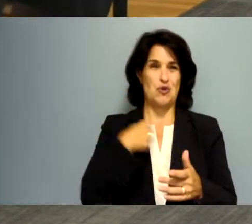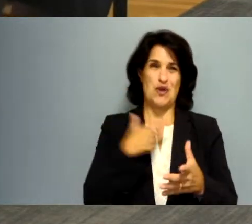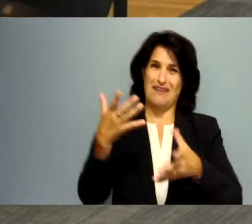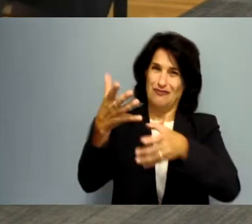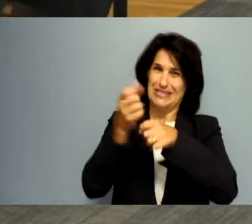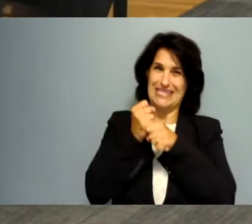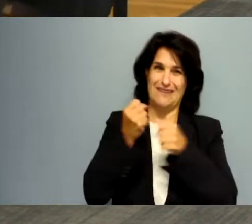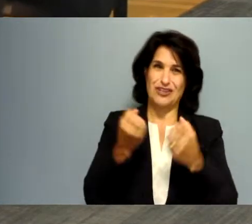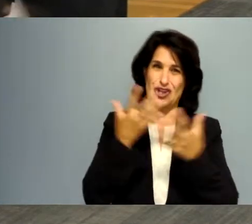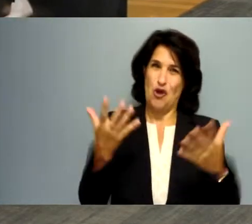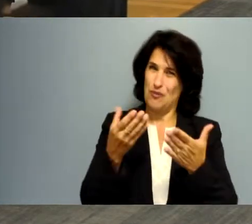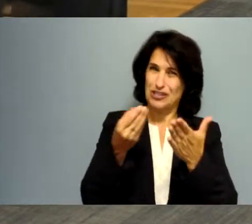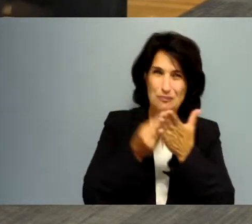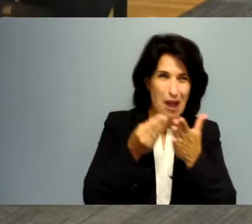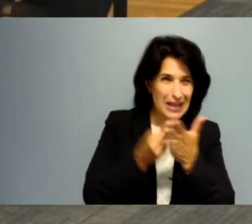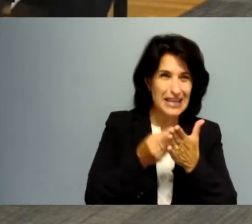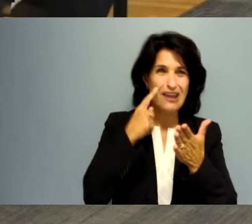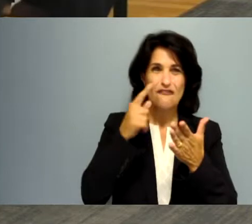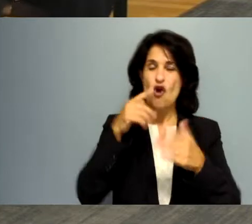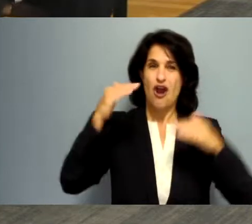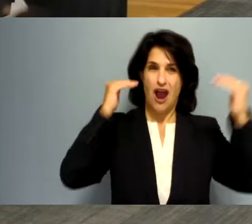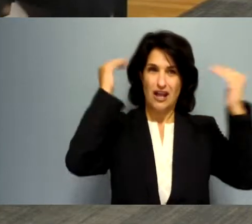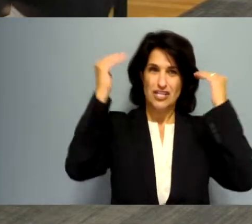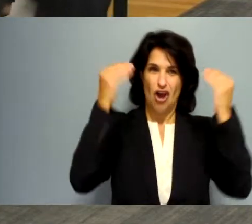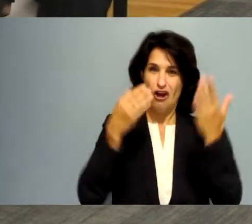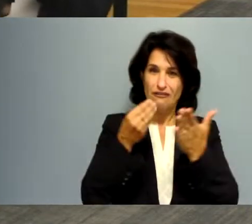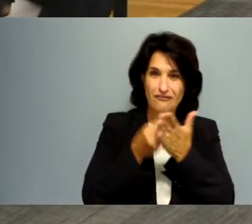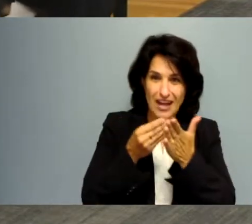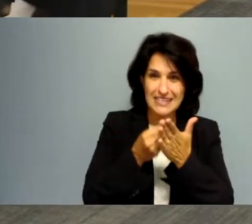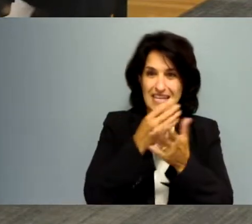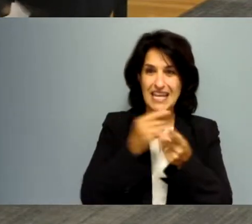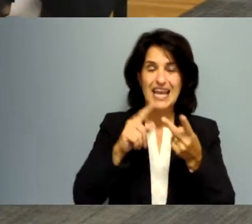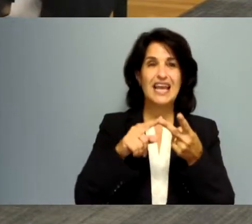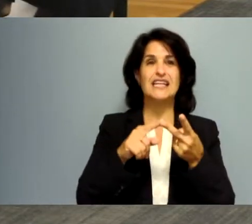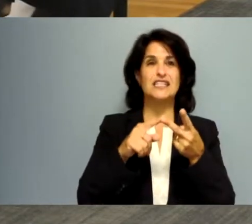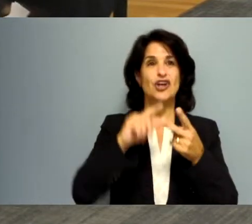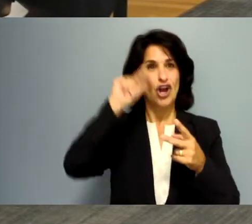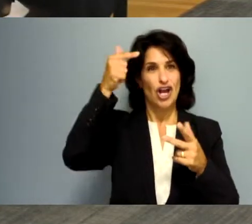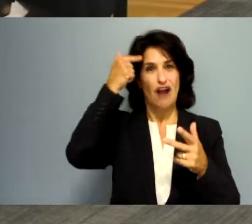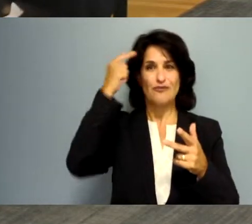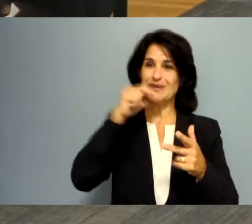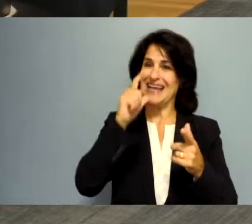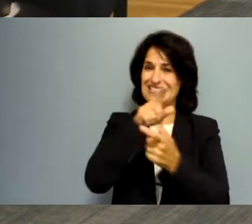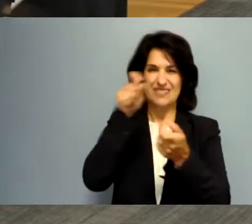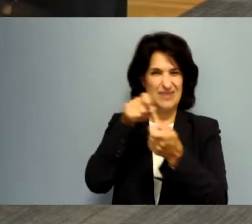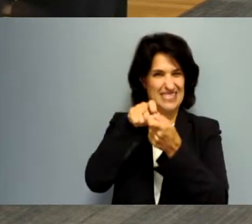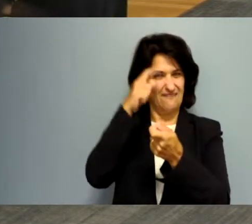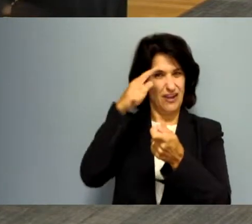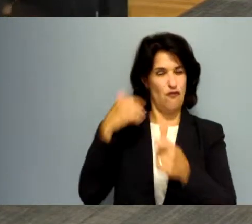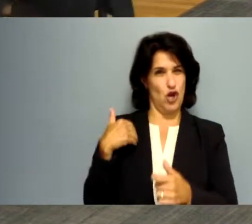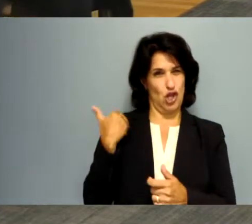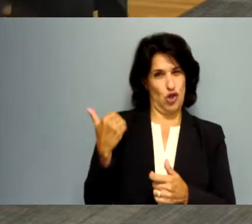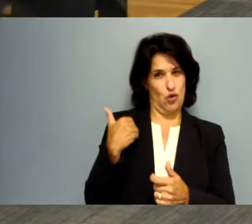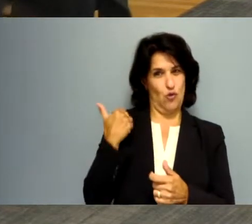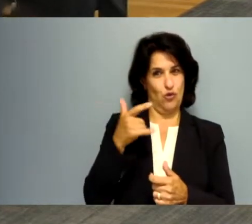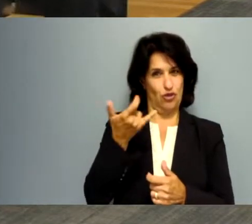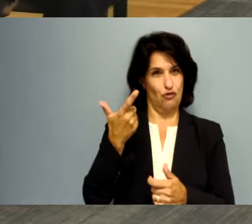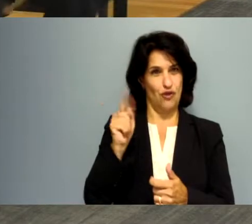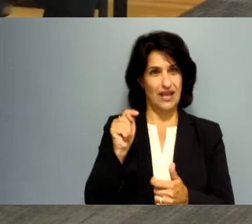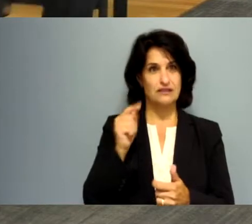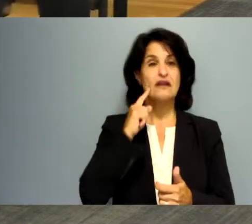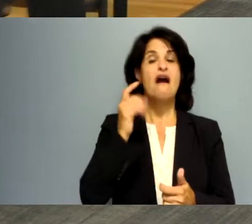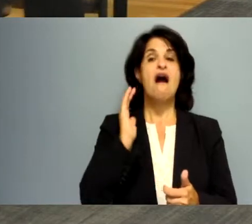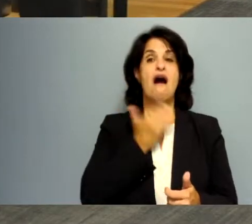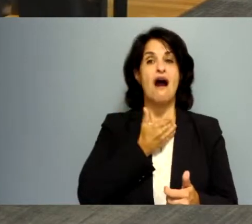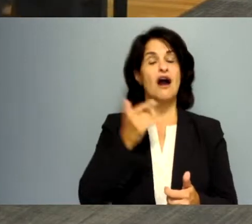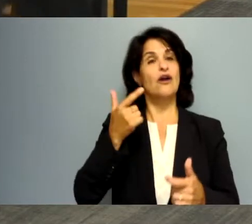and formula funding that hasn't necessarily been specific to youth grants. And our youth grant